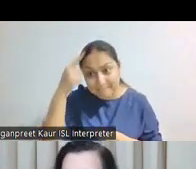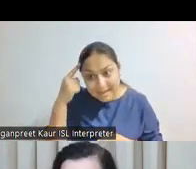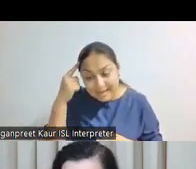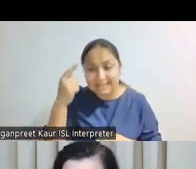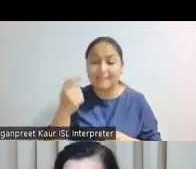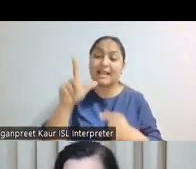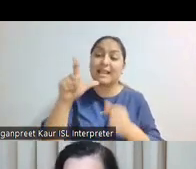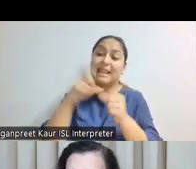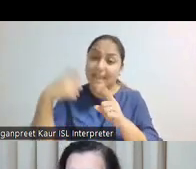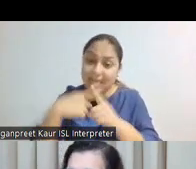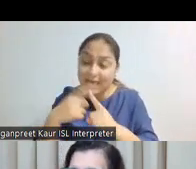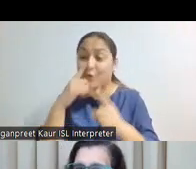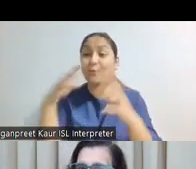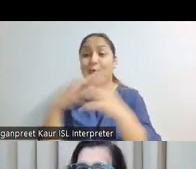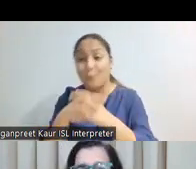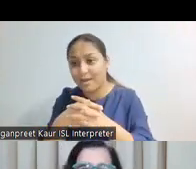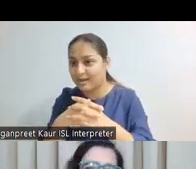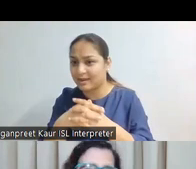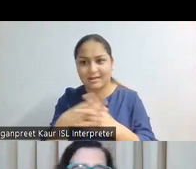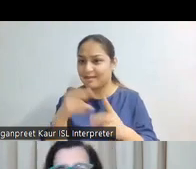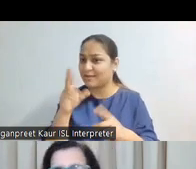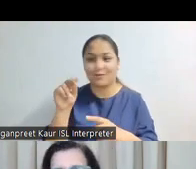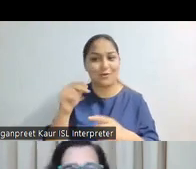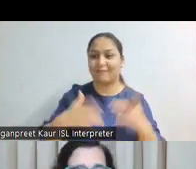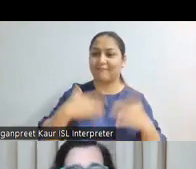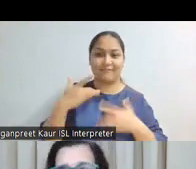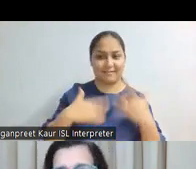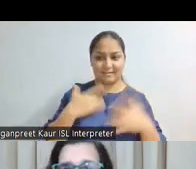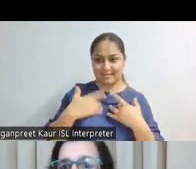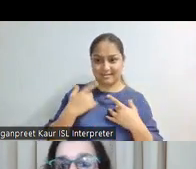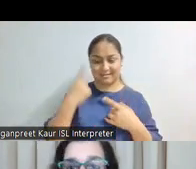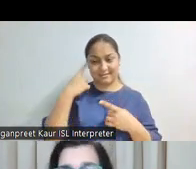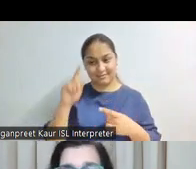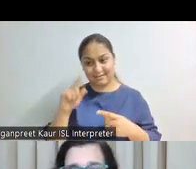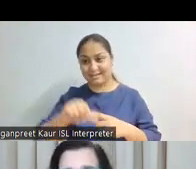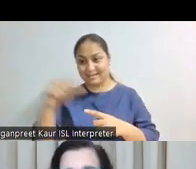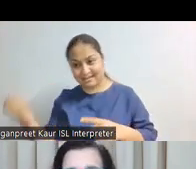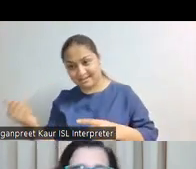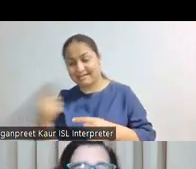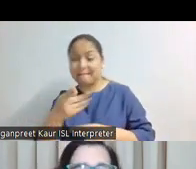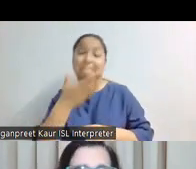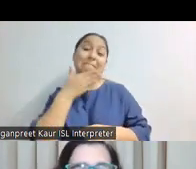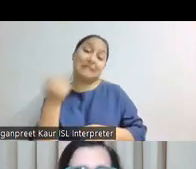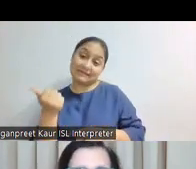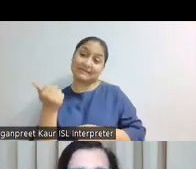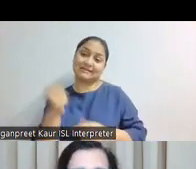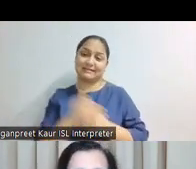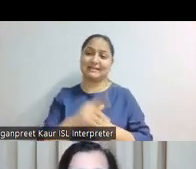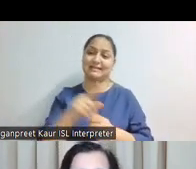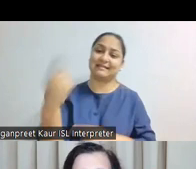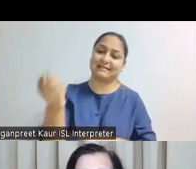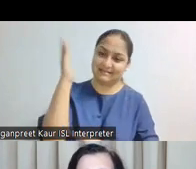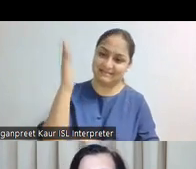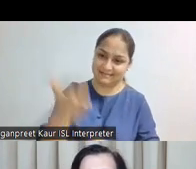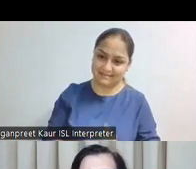presence of women. But don't feel that you are from other fields and you are better than the physicists. Next slide, please.